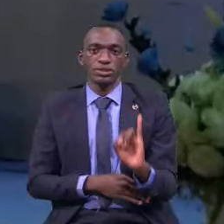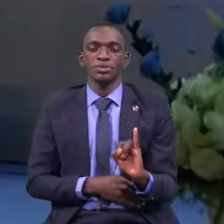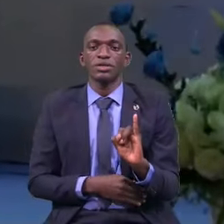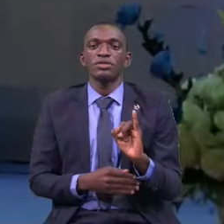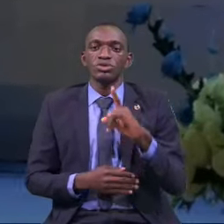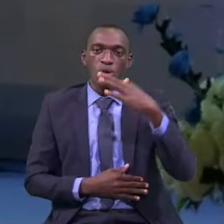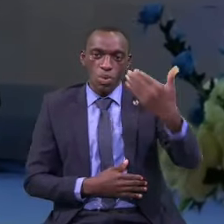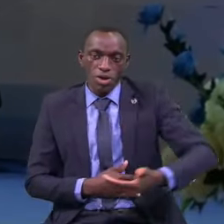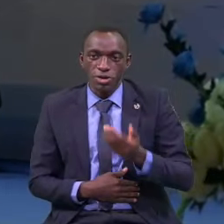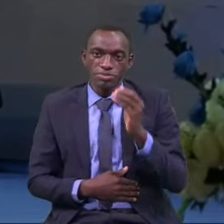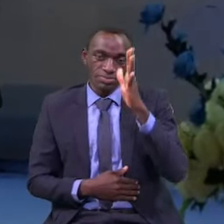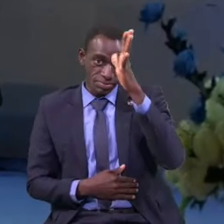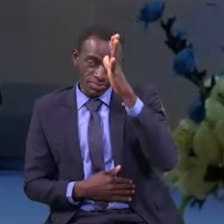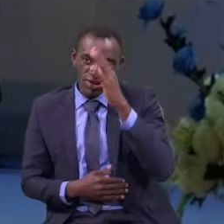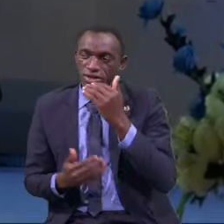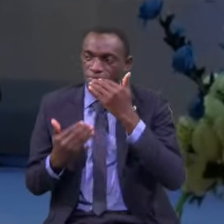Thank you, Pastor.